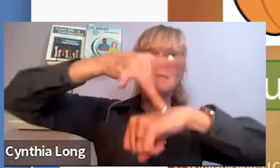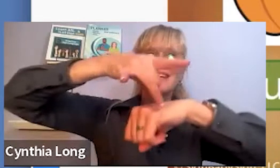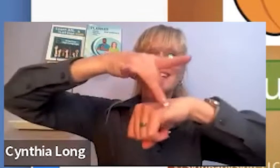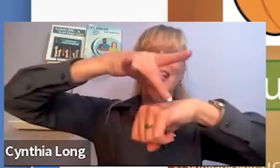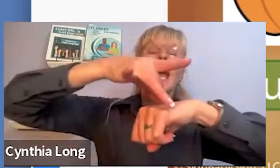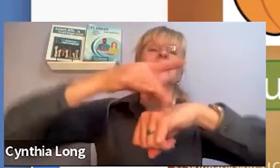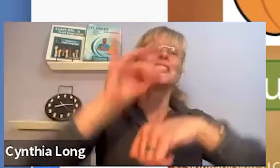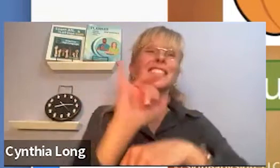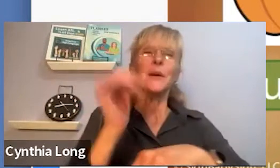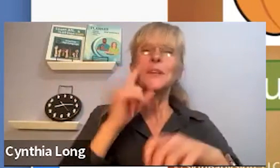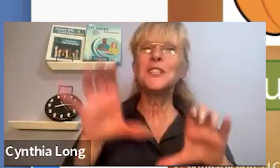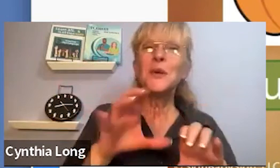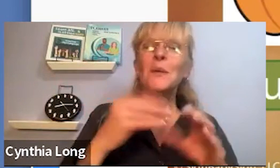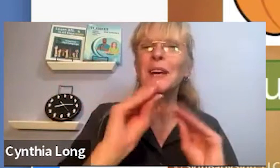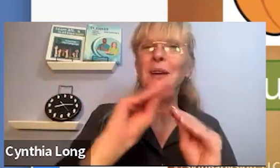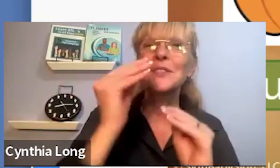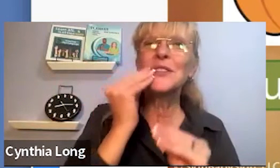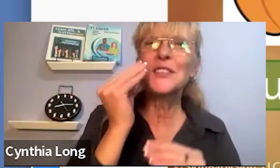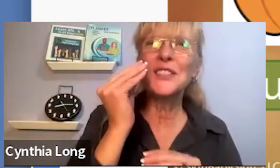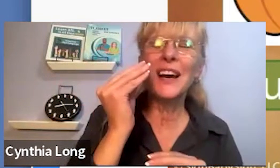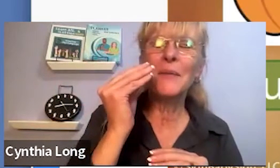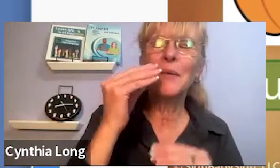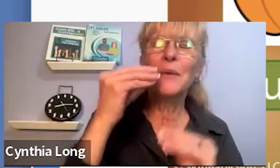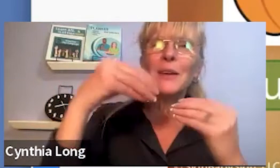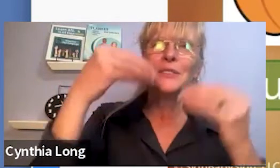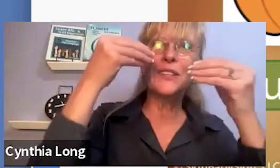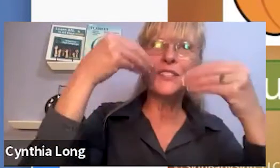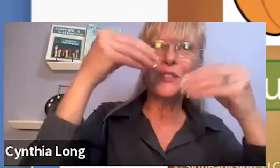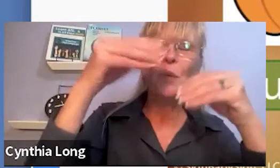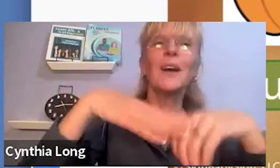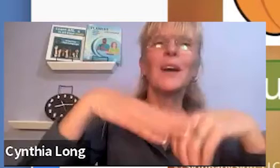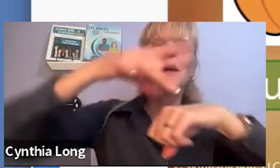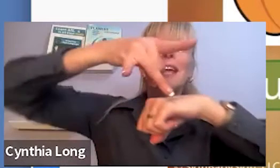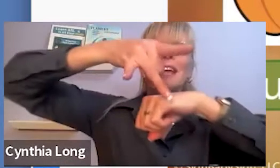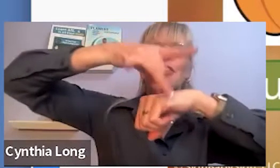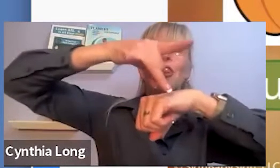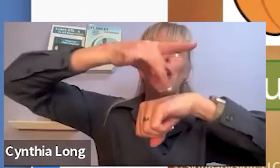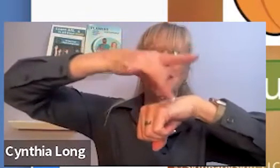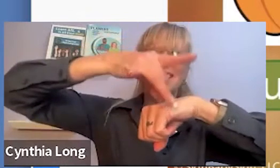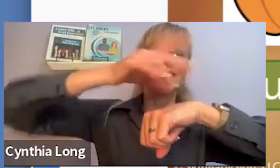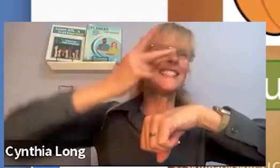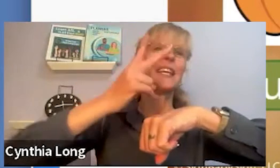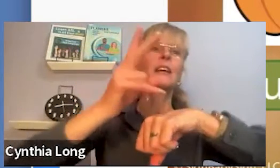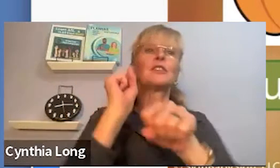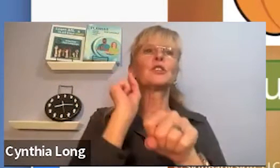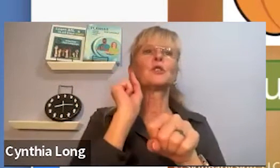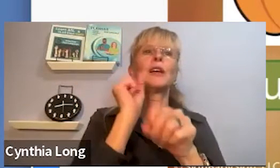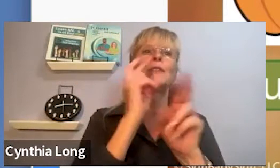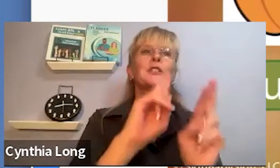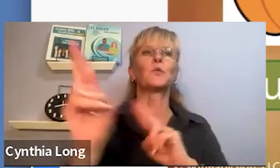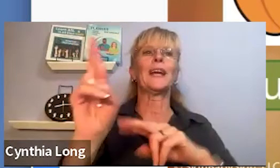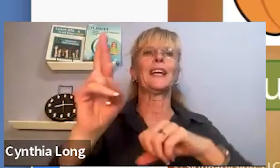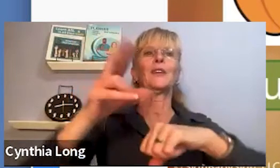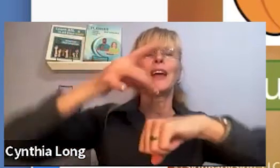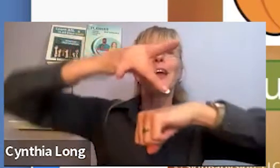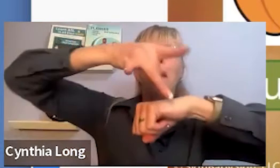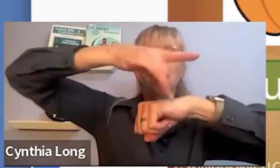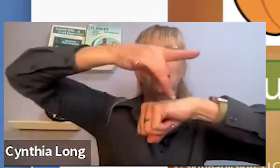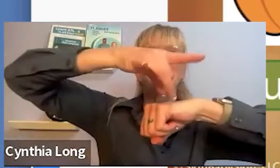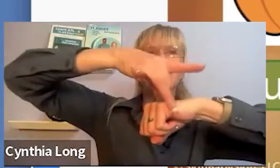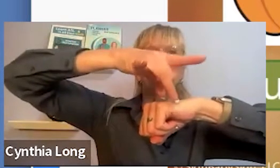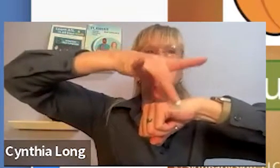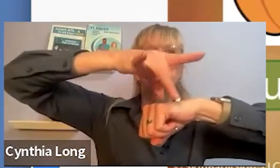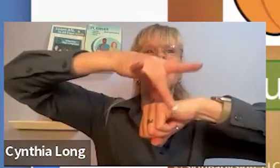Okay, pumpkin. Just like we do when we go to the store, we thump it to see if it's ready.